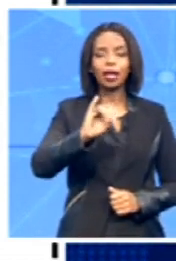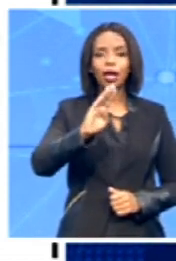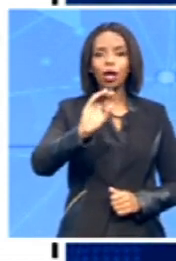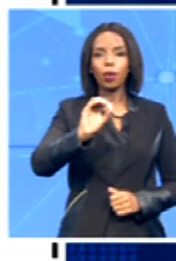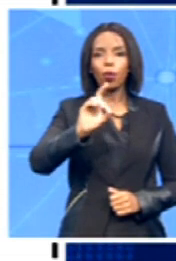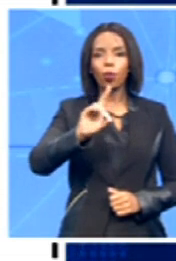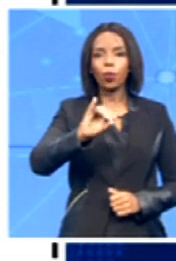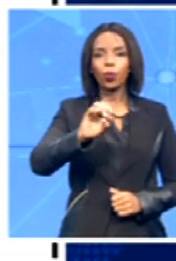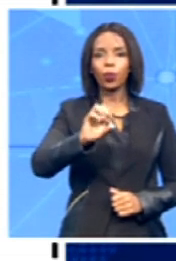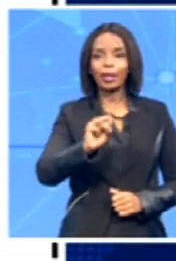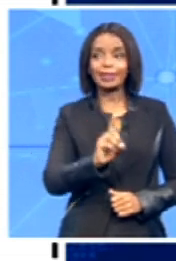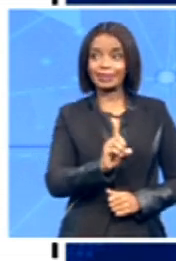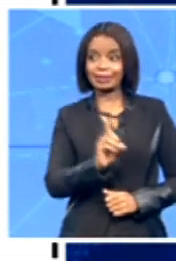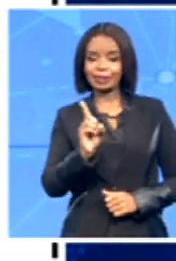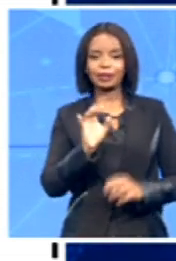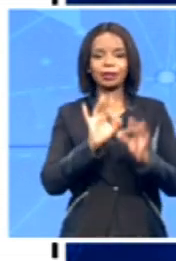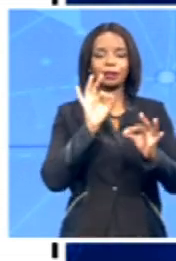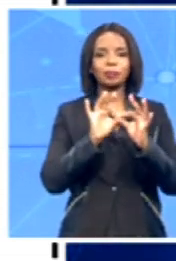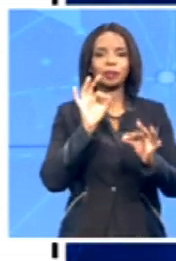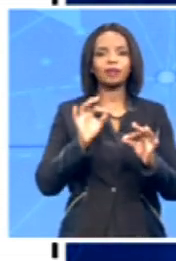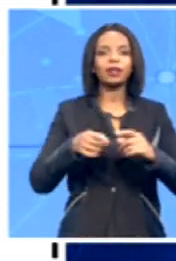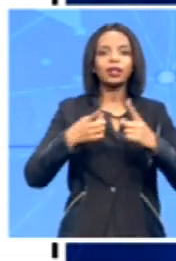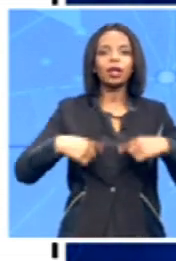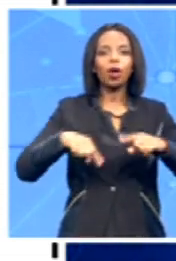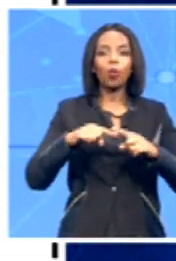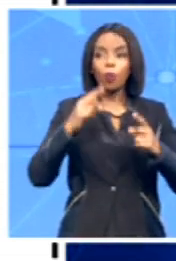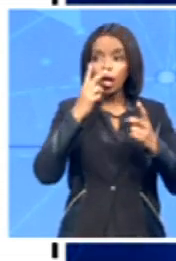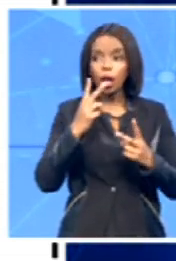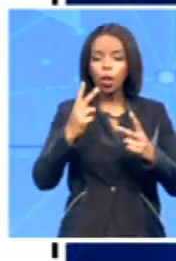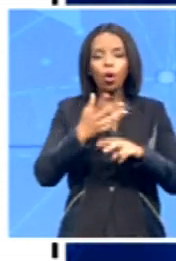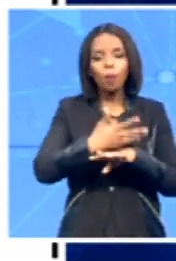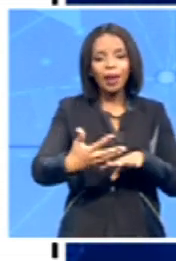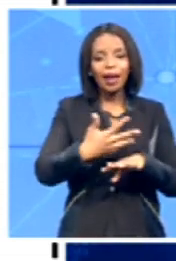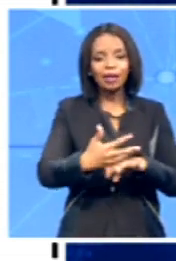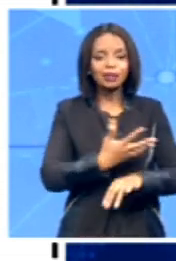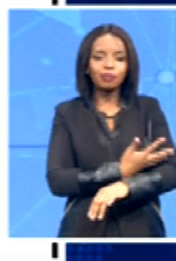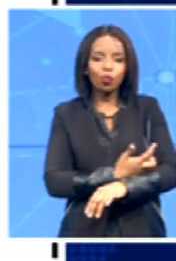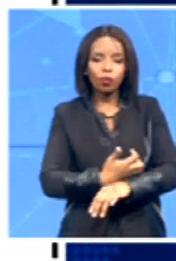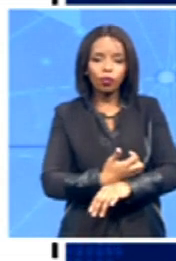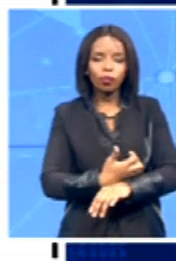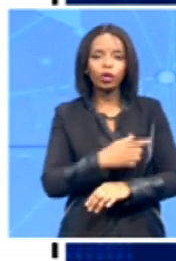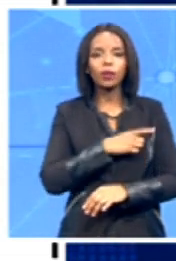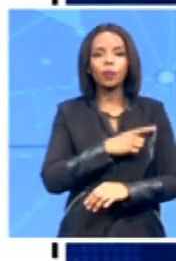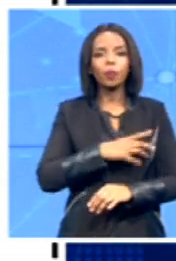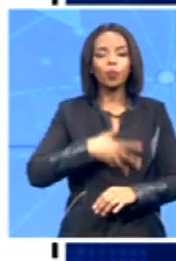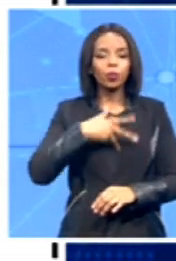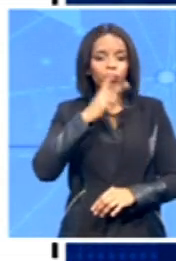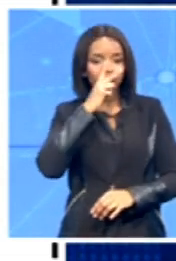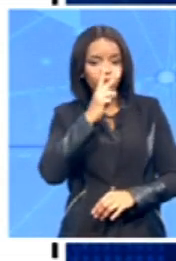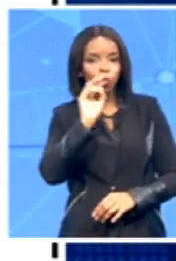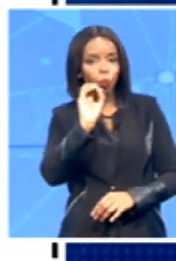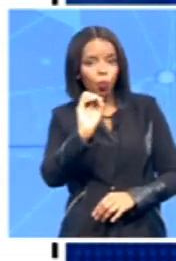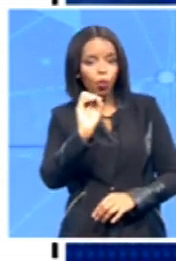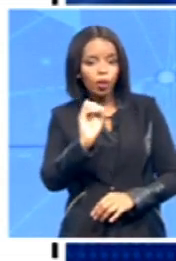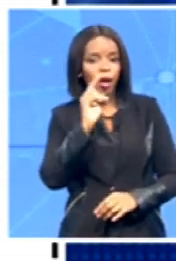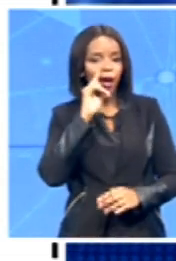in the blood samples to see that there is evidence of antibodies because of prior infection. This antibody is